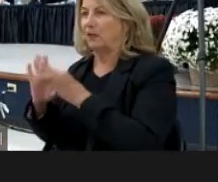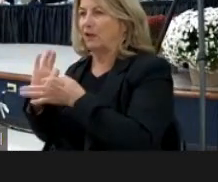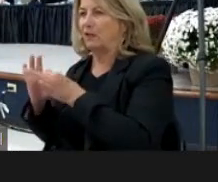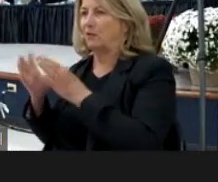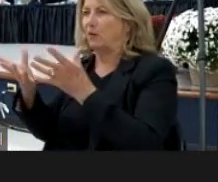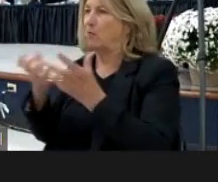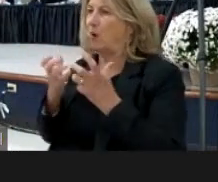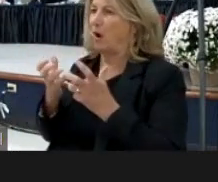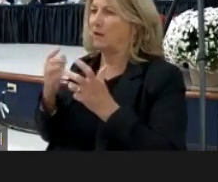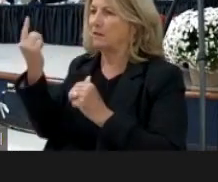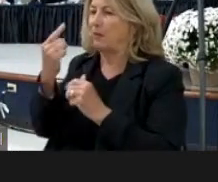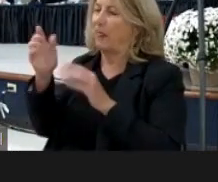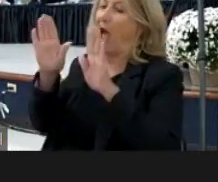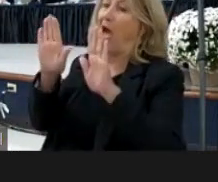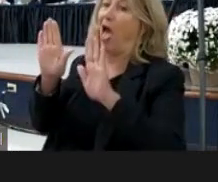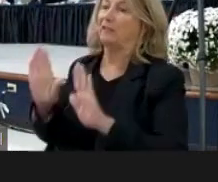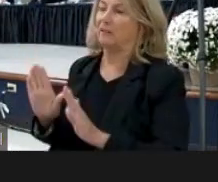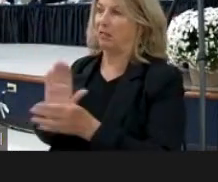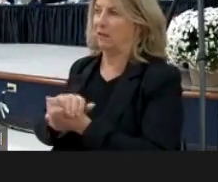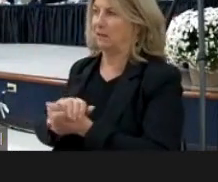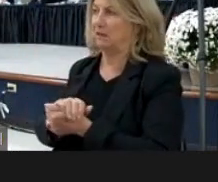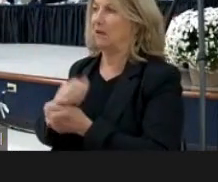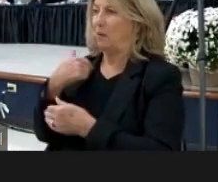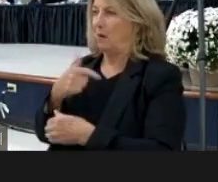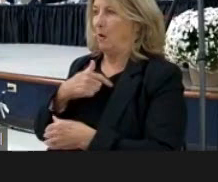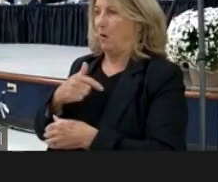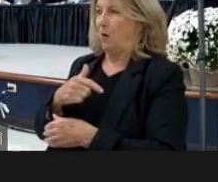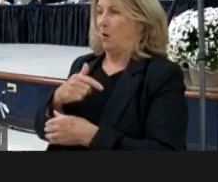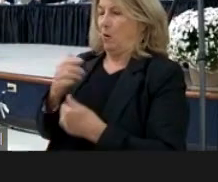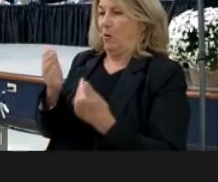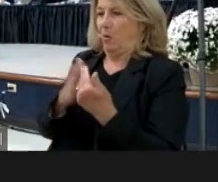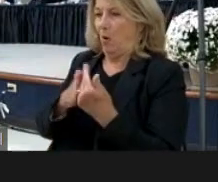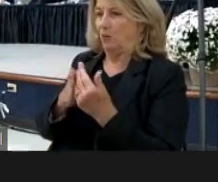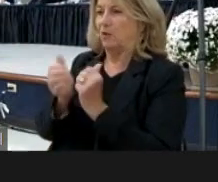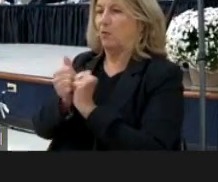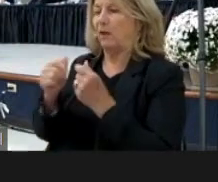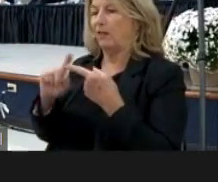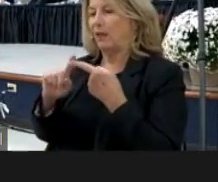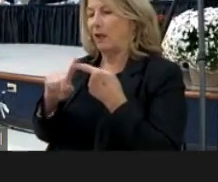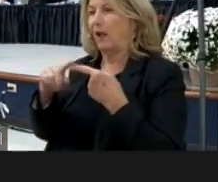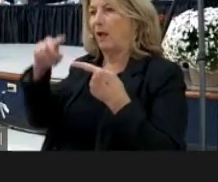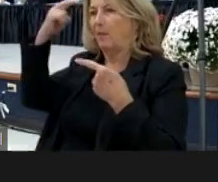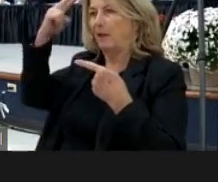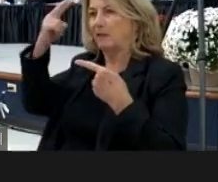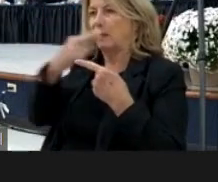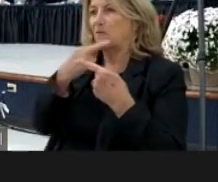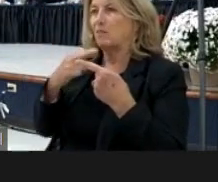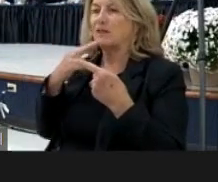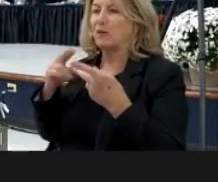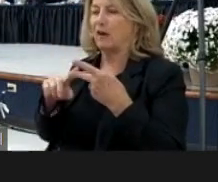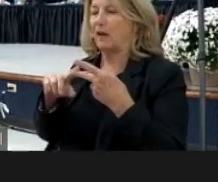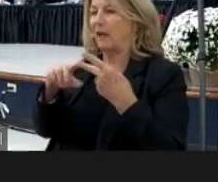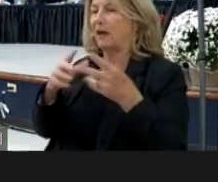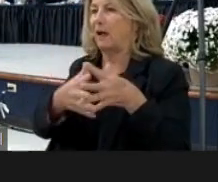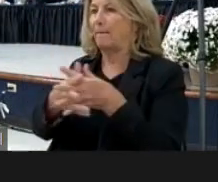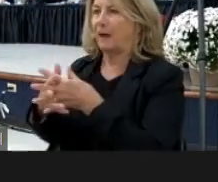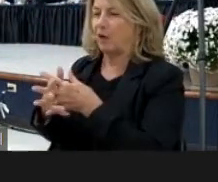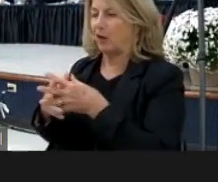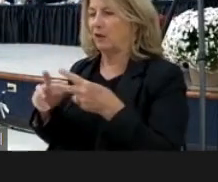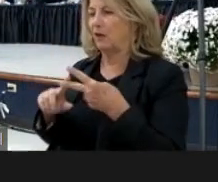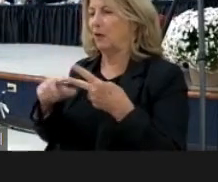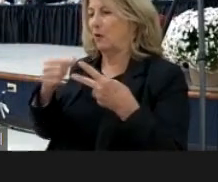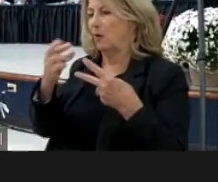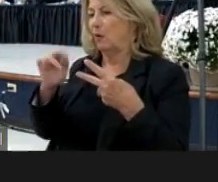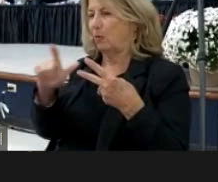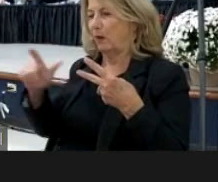that's excellent. We're pretty close with a Mexican restaurant and an American Grill concept that